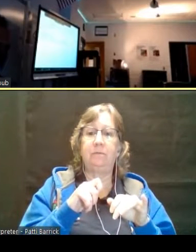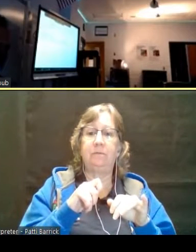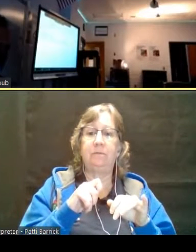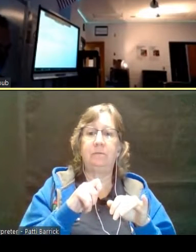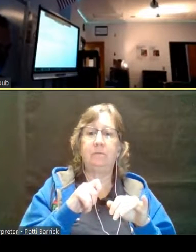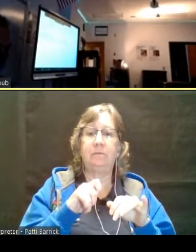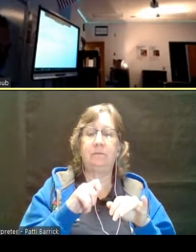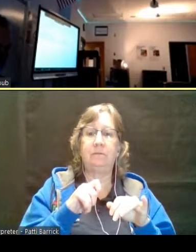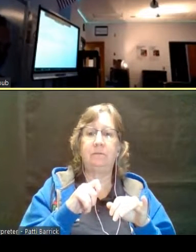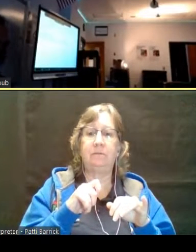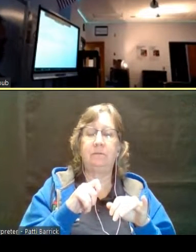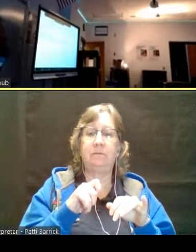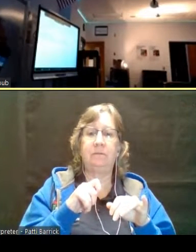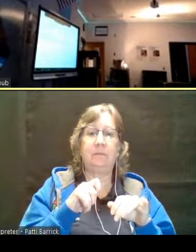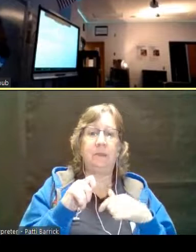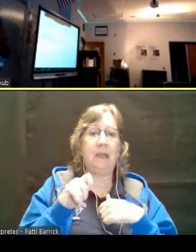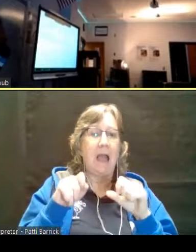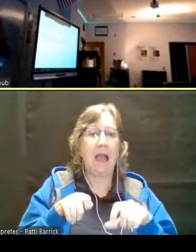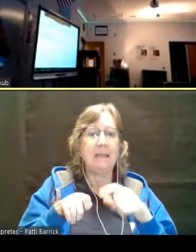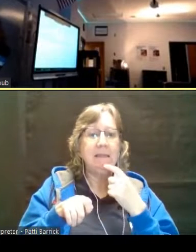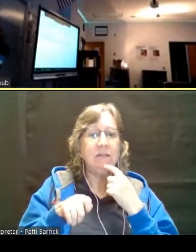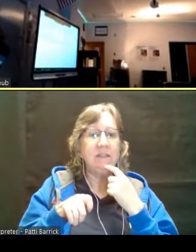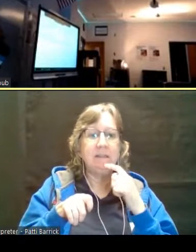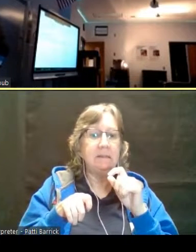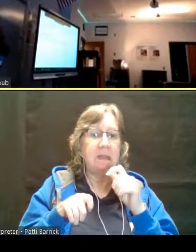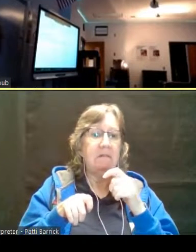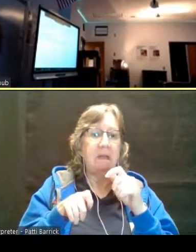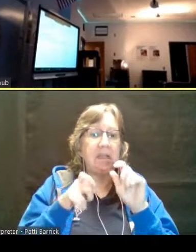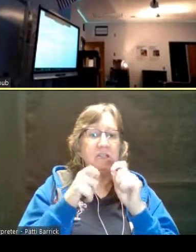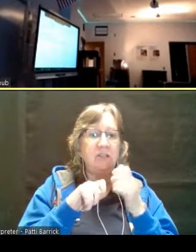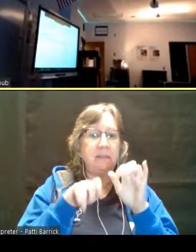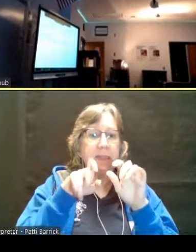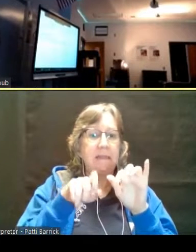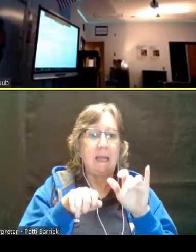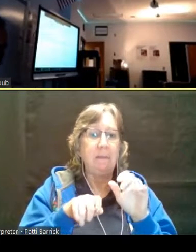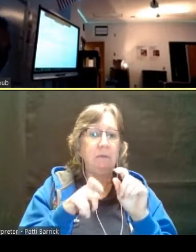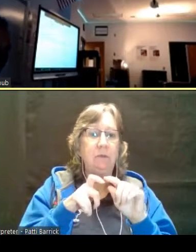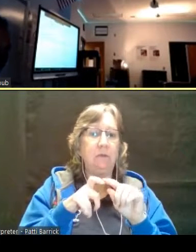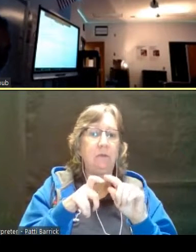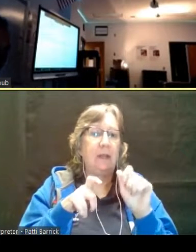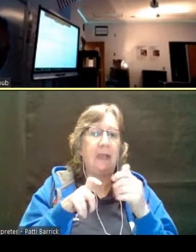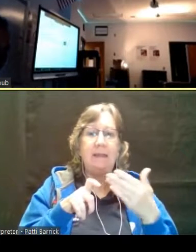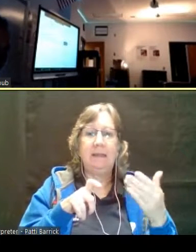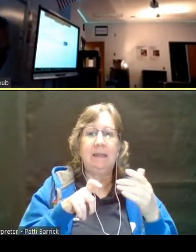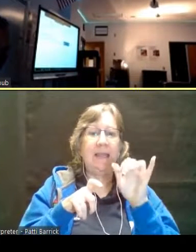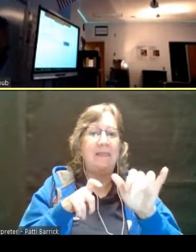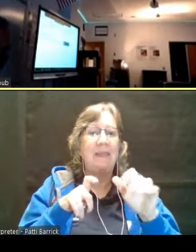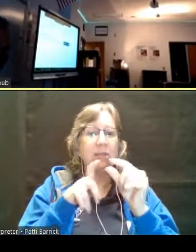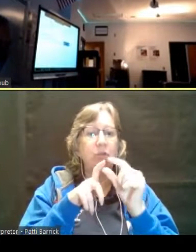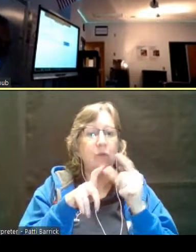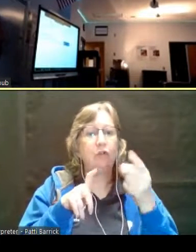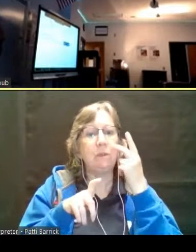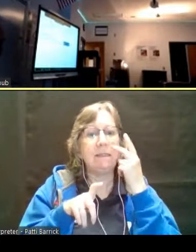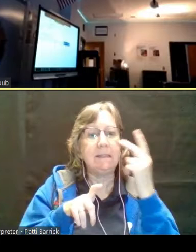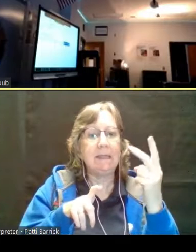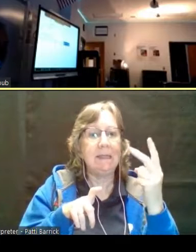best site. I can say anything I want. So what you guys will, this is what you see,